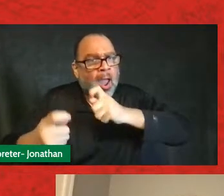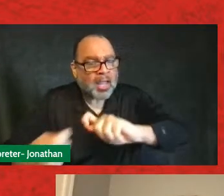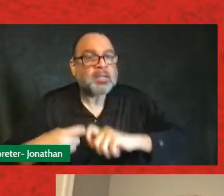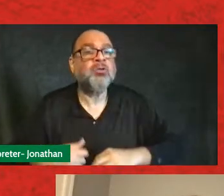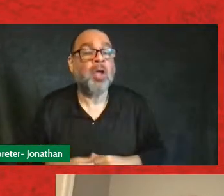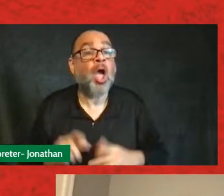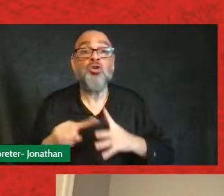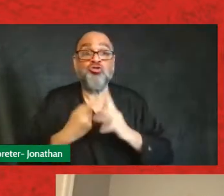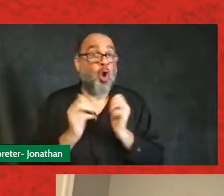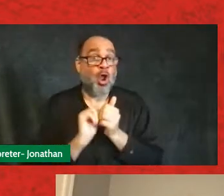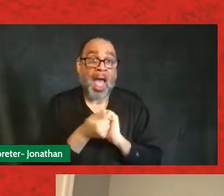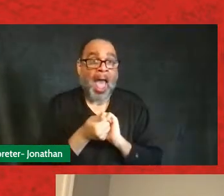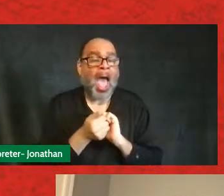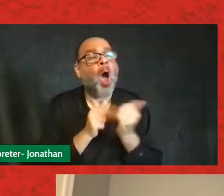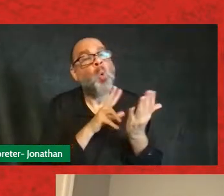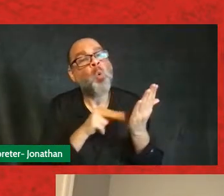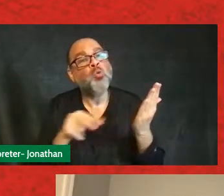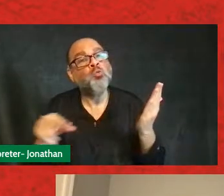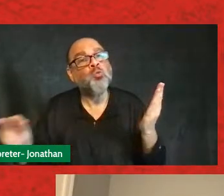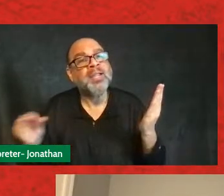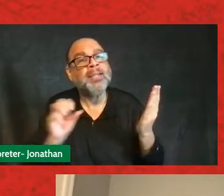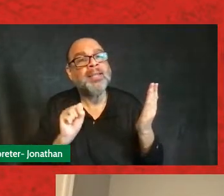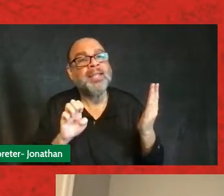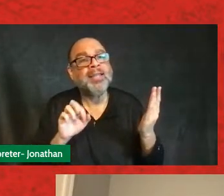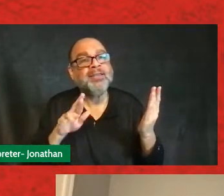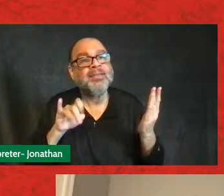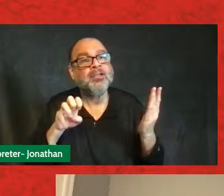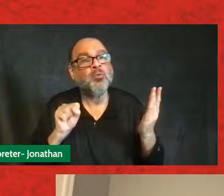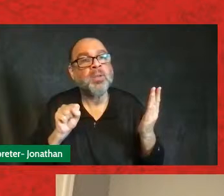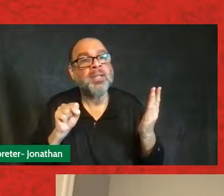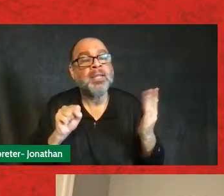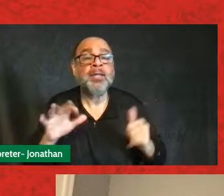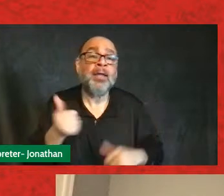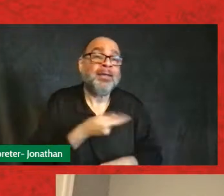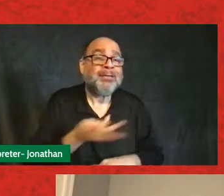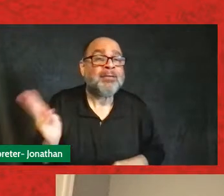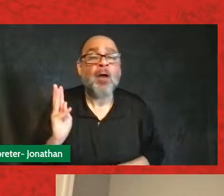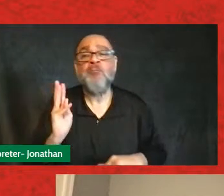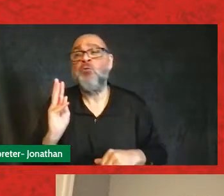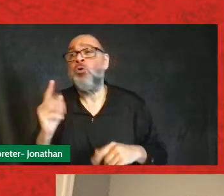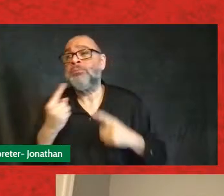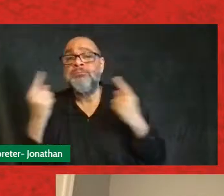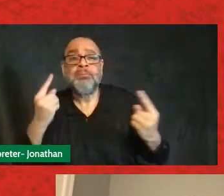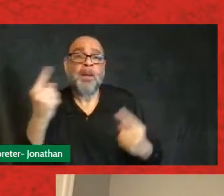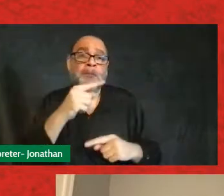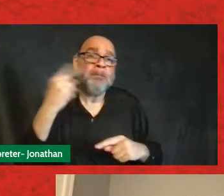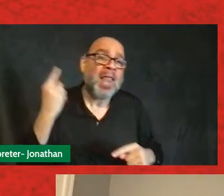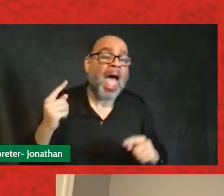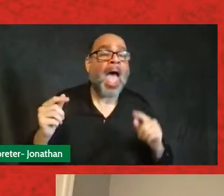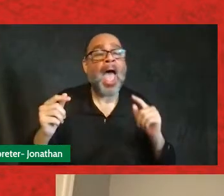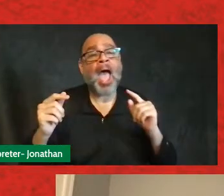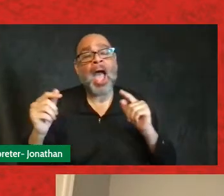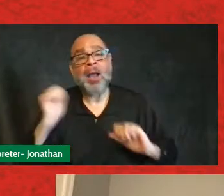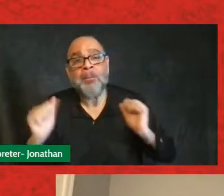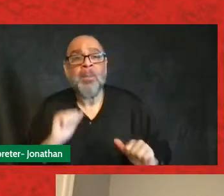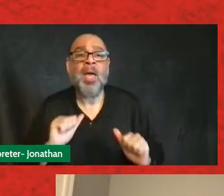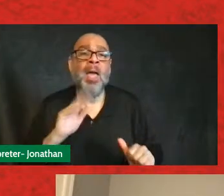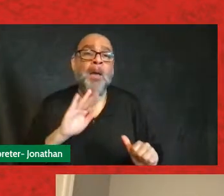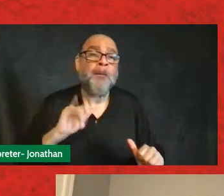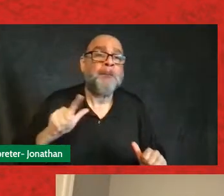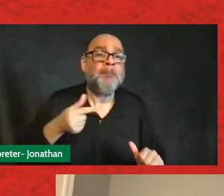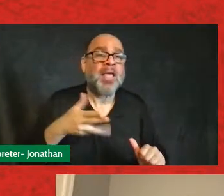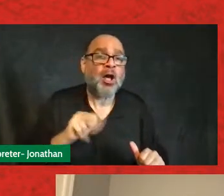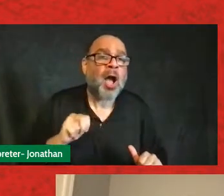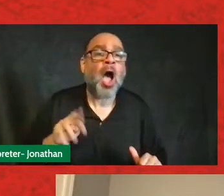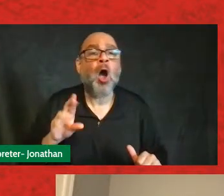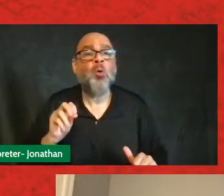as a reading series. You know, there was a number of classic Black plays by Kathleen Collins and Bill Gunn and Ron